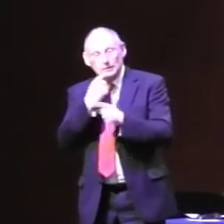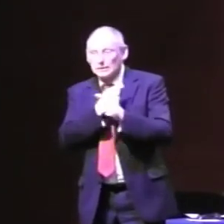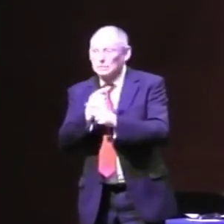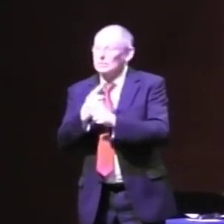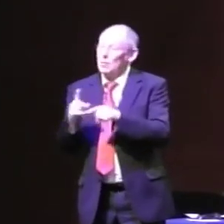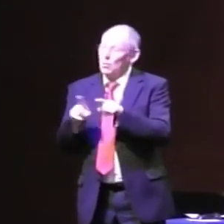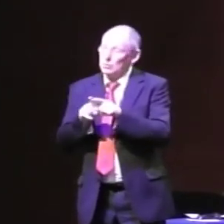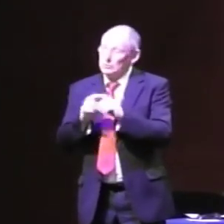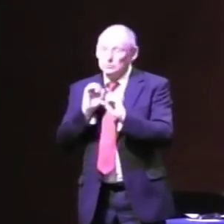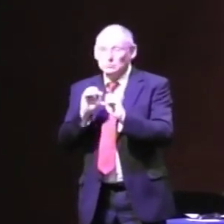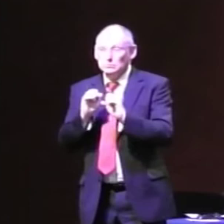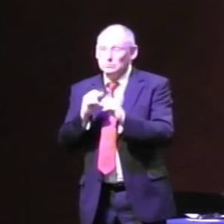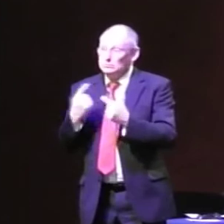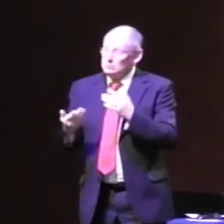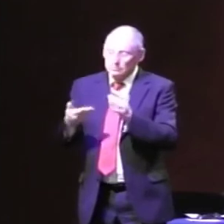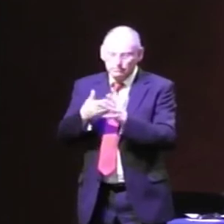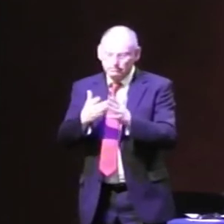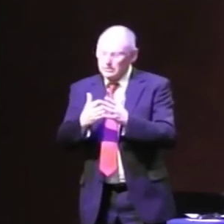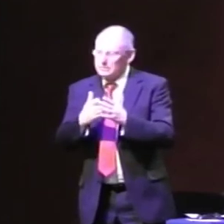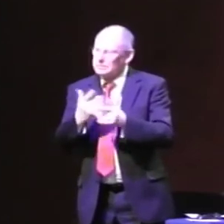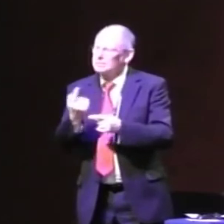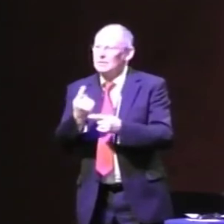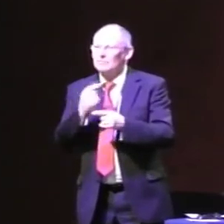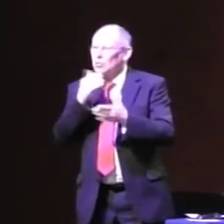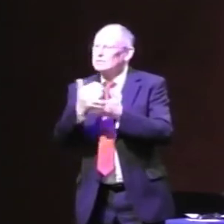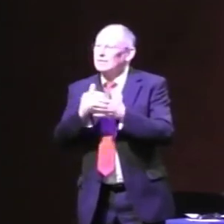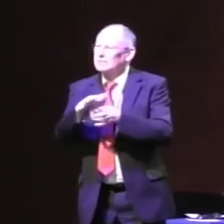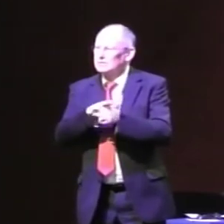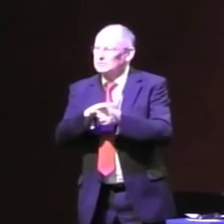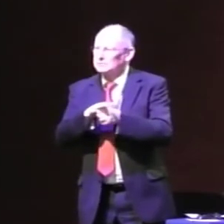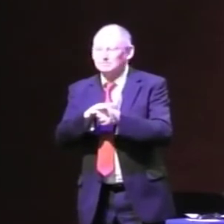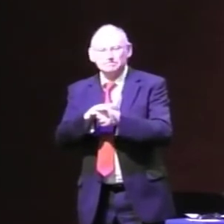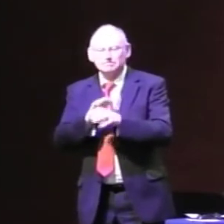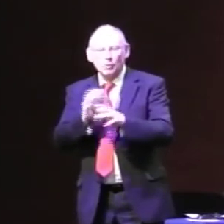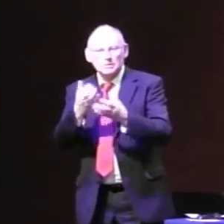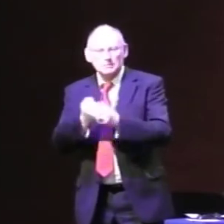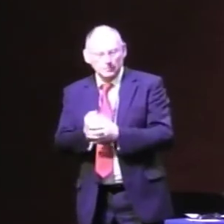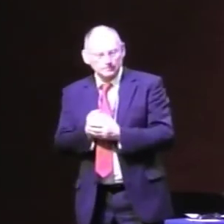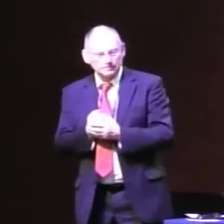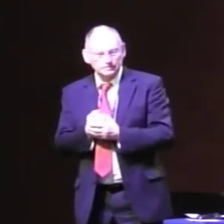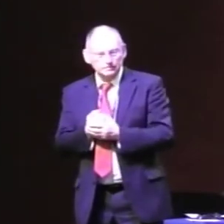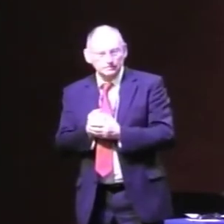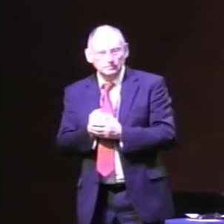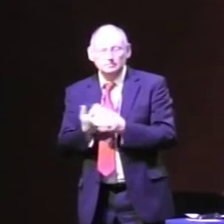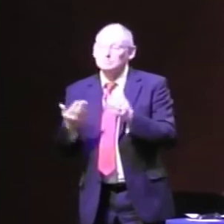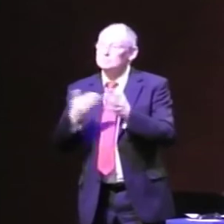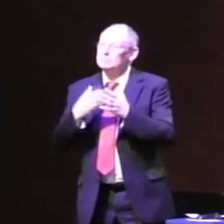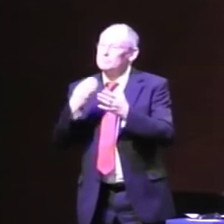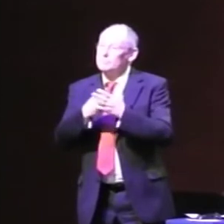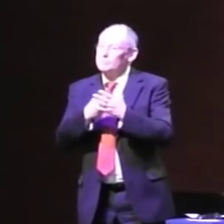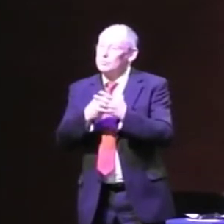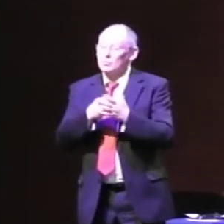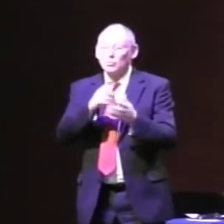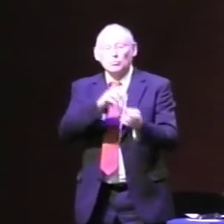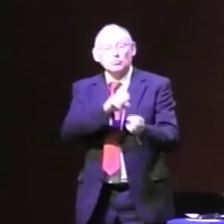so, they've been putting themselves into unsafe positions, and that's unacceptable. The additional costs of moving to a